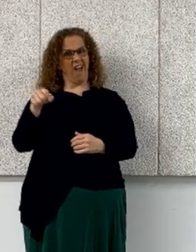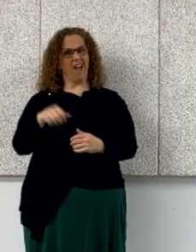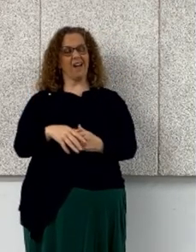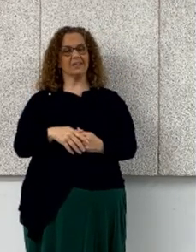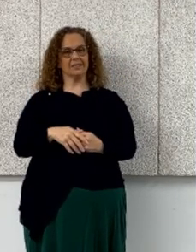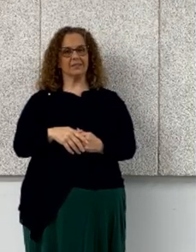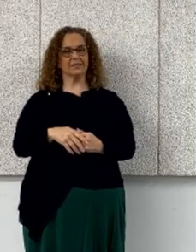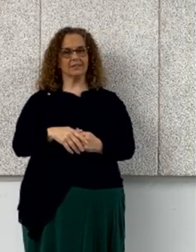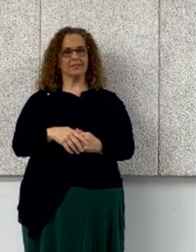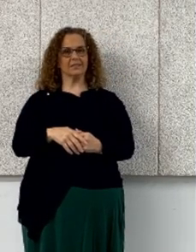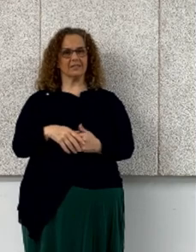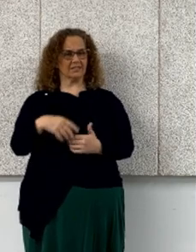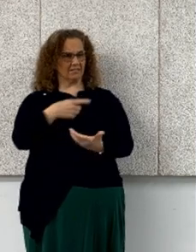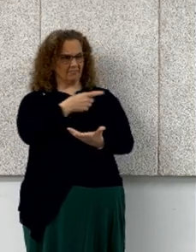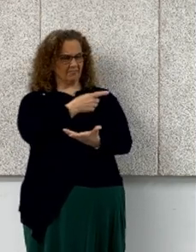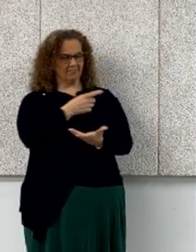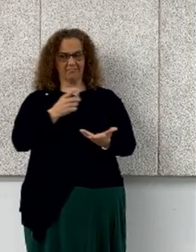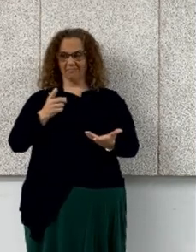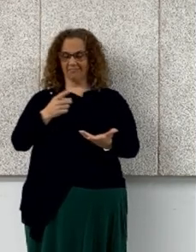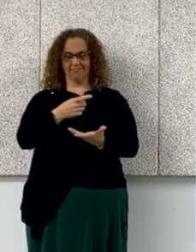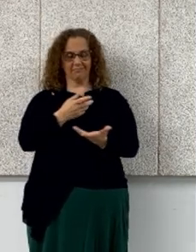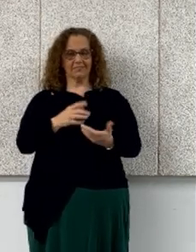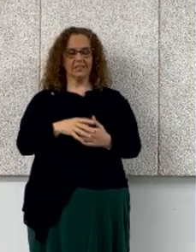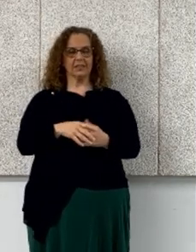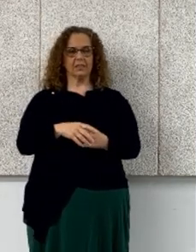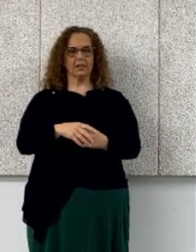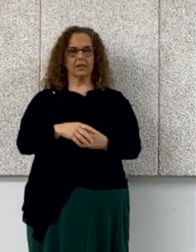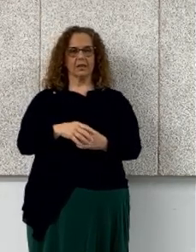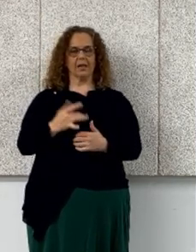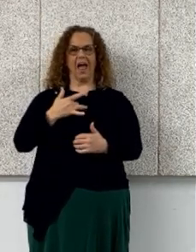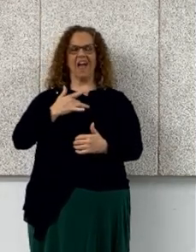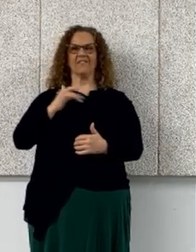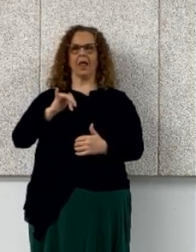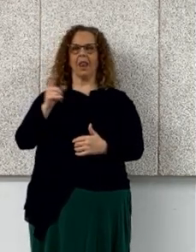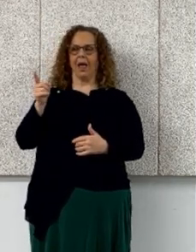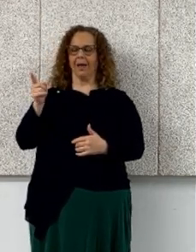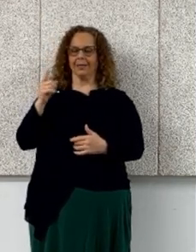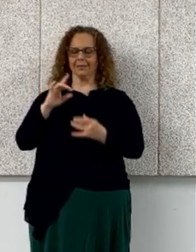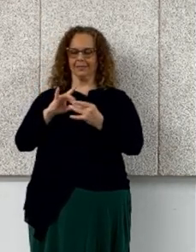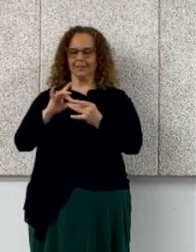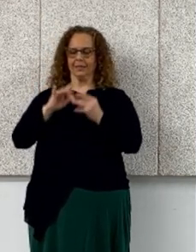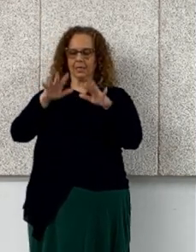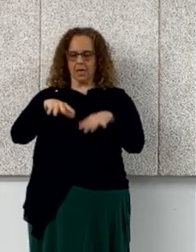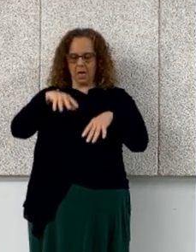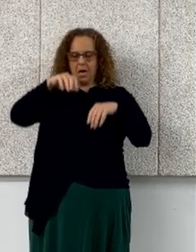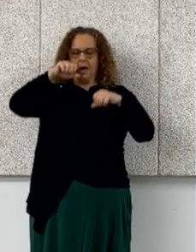Do you want to say more? I feel like you inhaled, and I wanted to respect that.